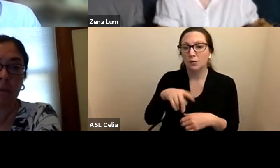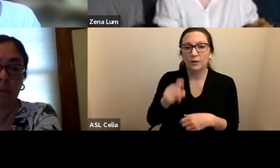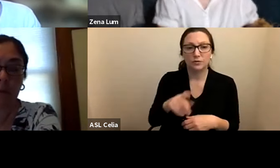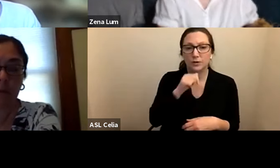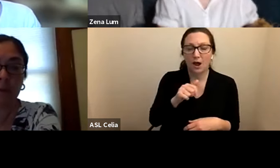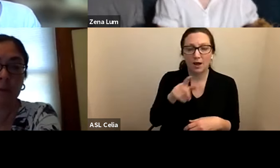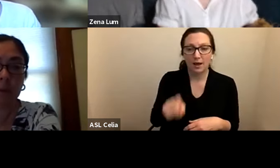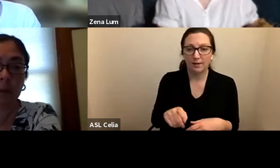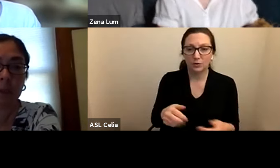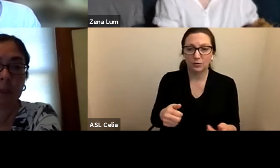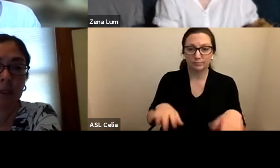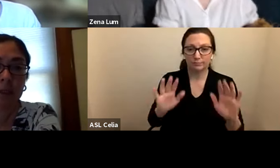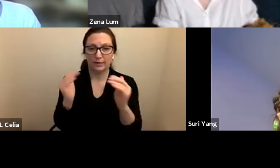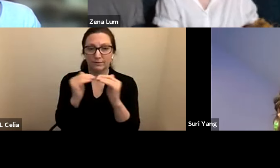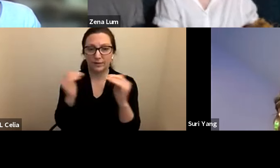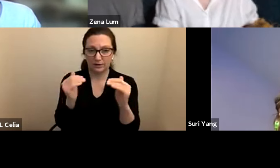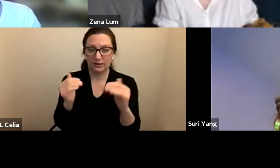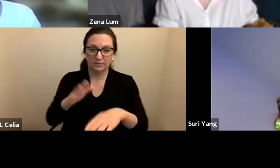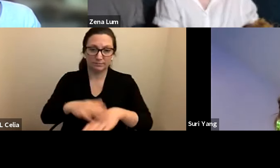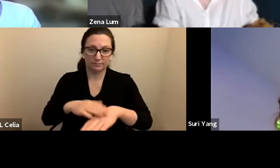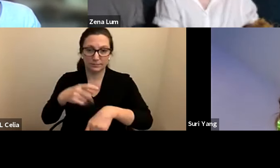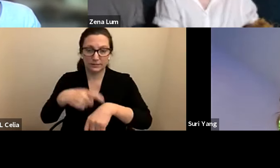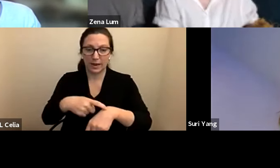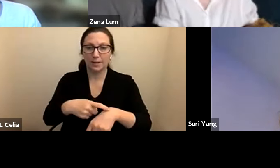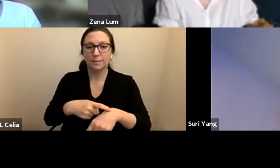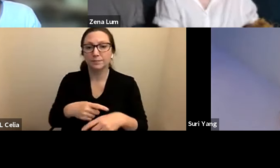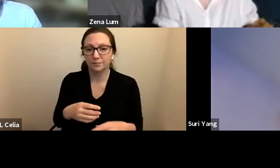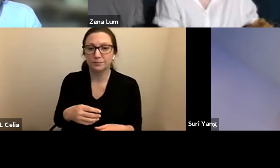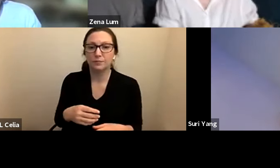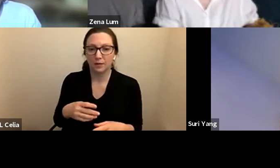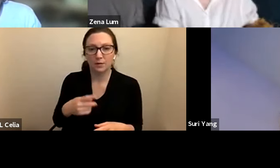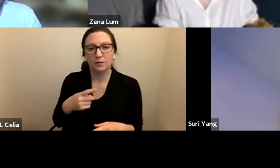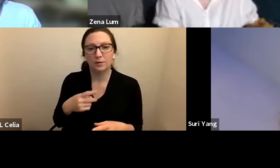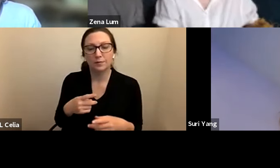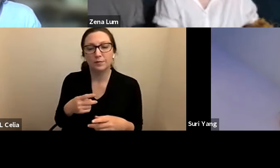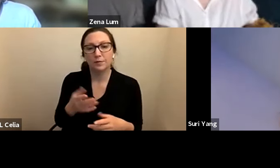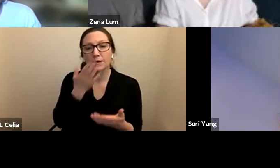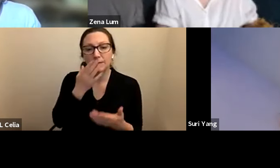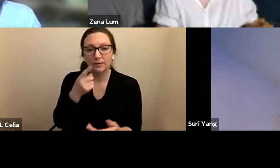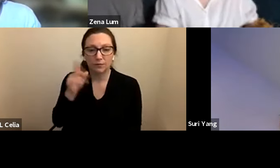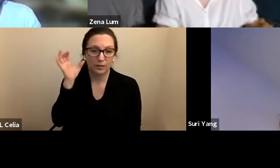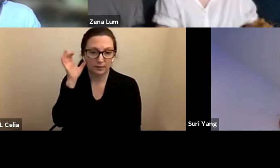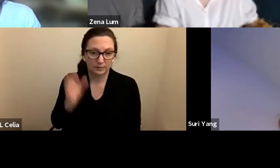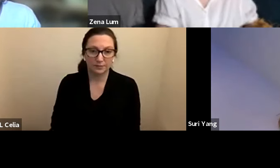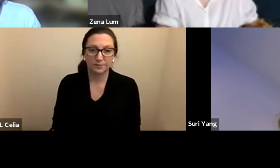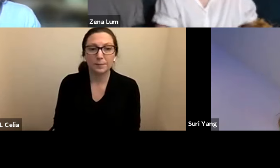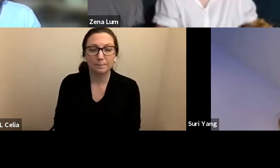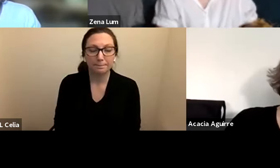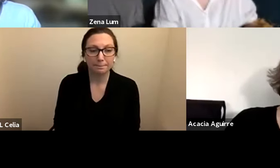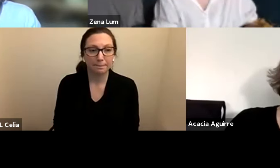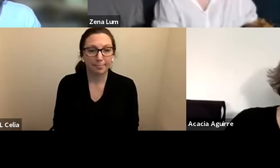sacrifice fairness 20 seconds. for someone in order to make it fairer for another. Thank you for listening.